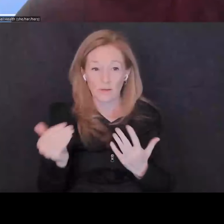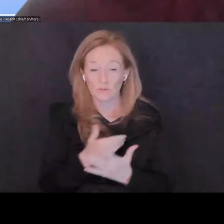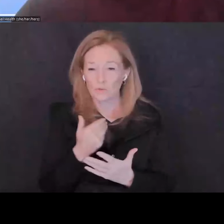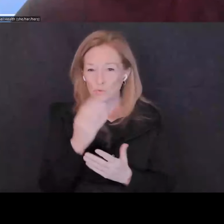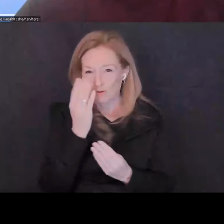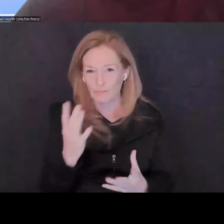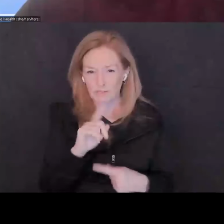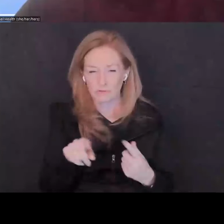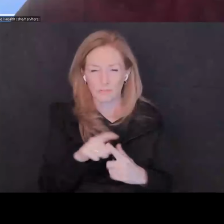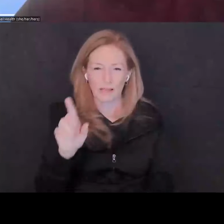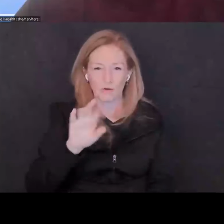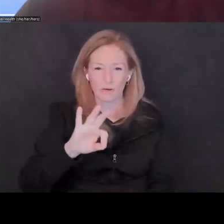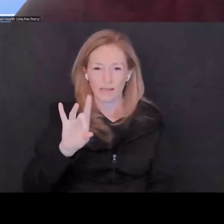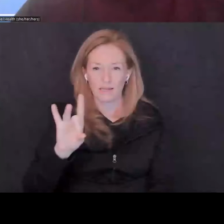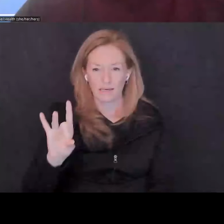988.